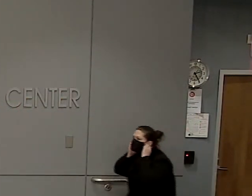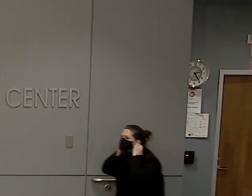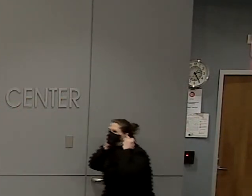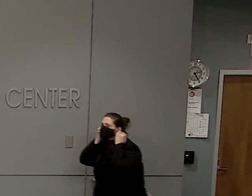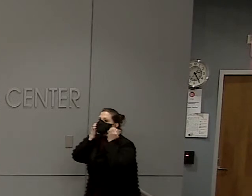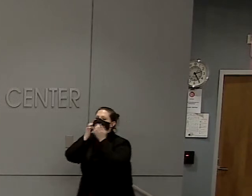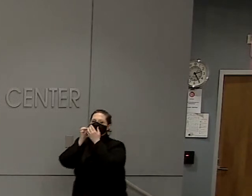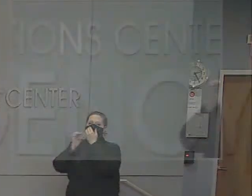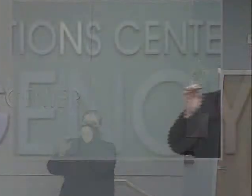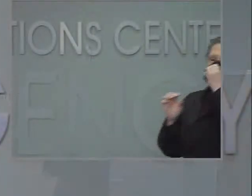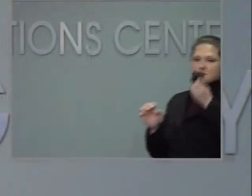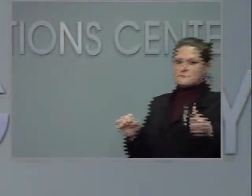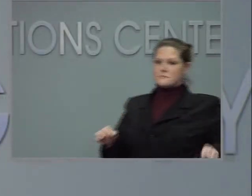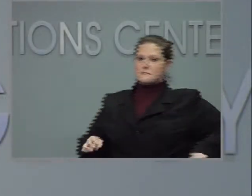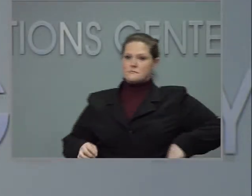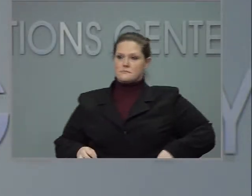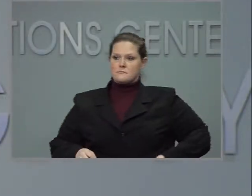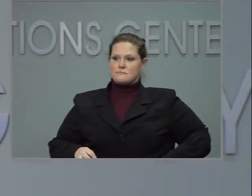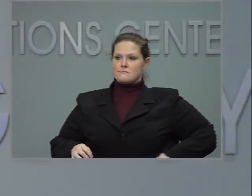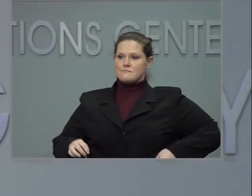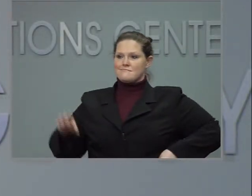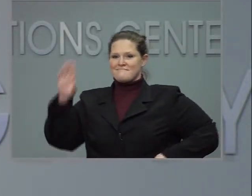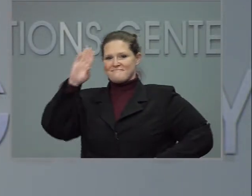Thank you very much, Charlie.